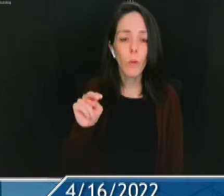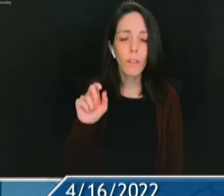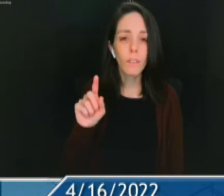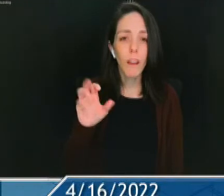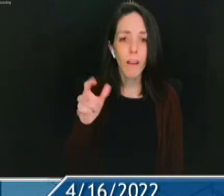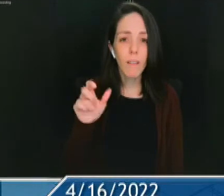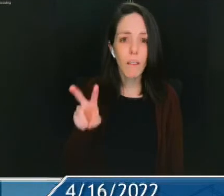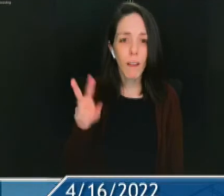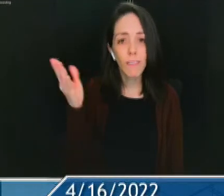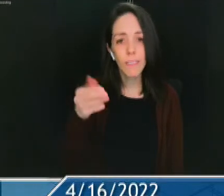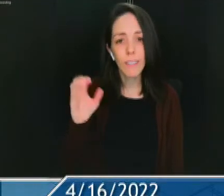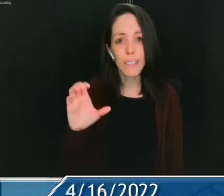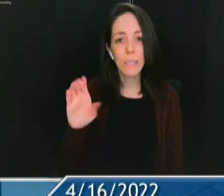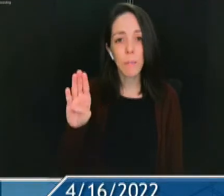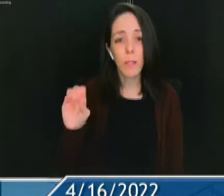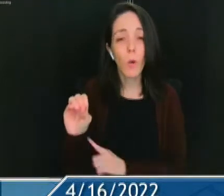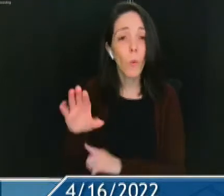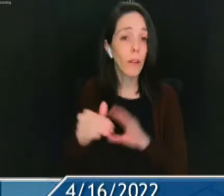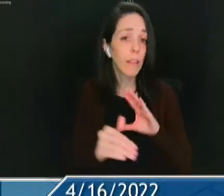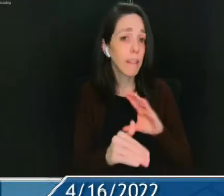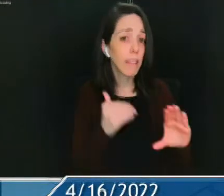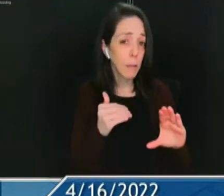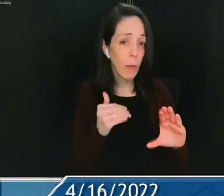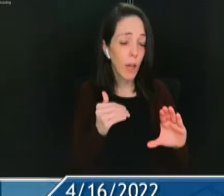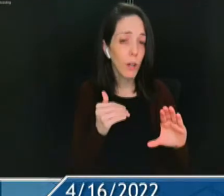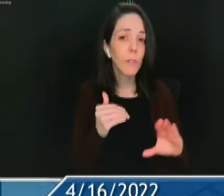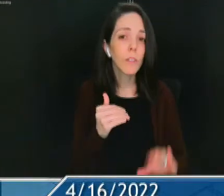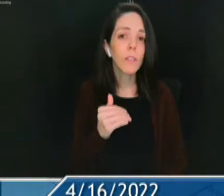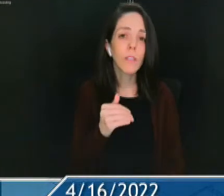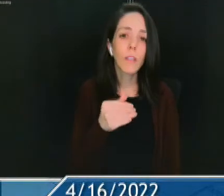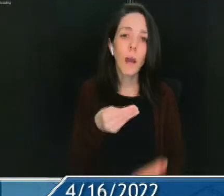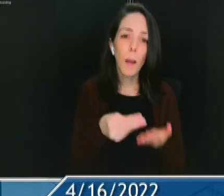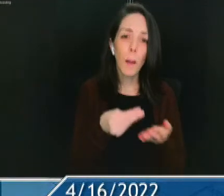portlandoregon.gov/CBO, or you can email testimony directly to